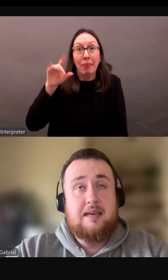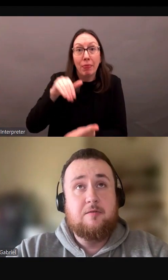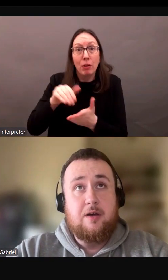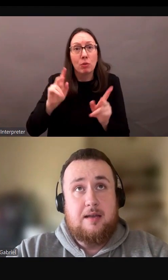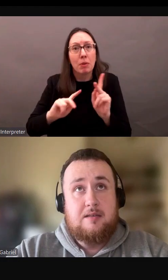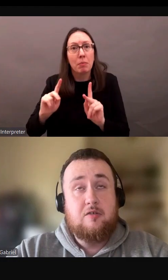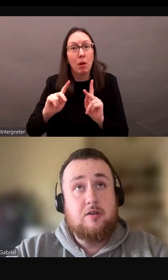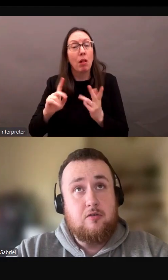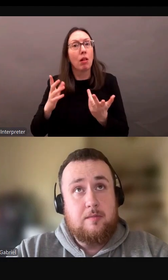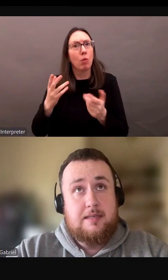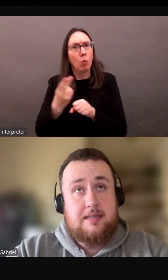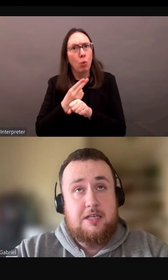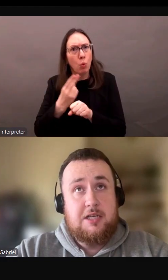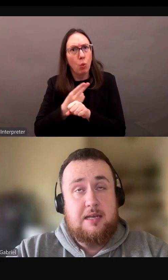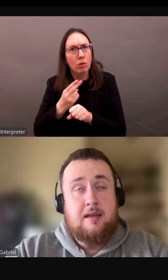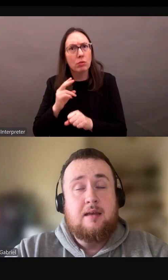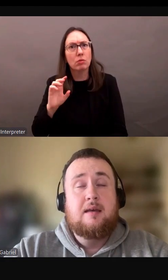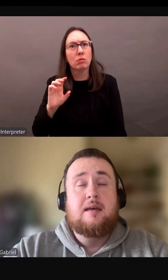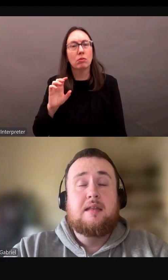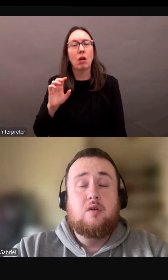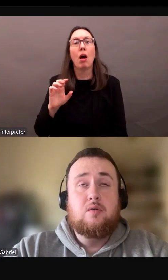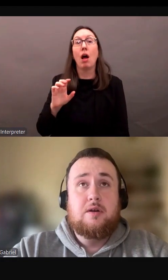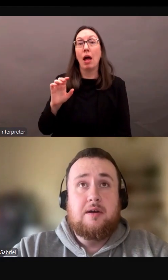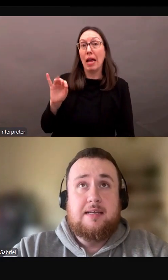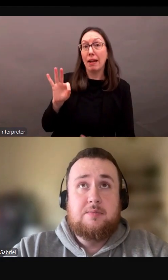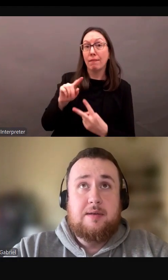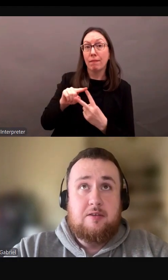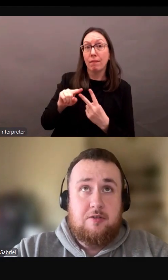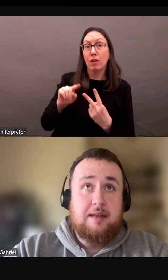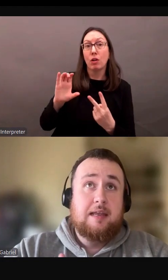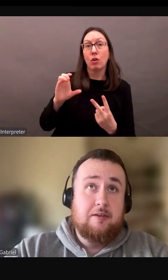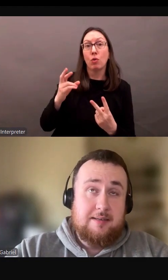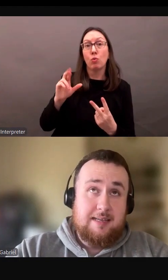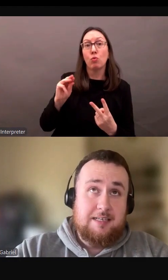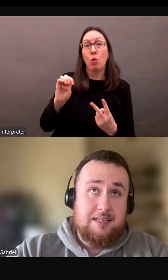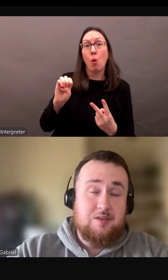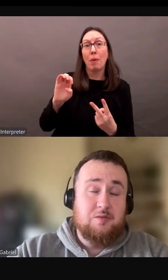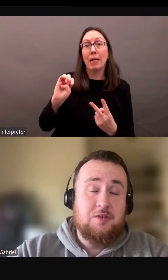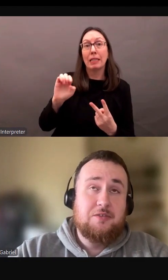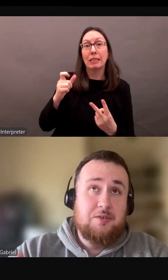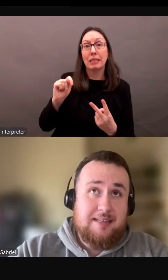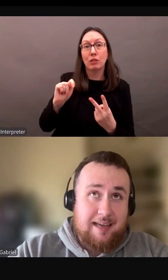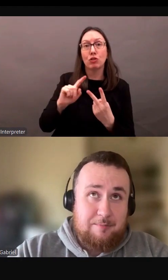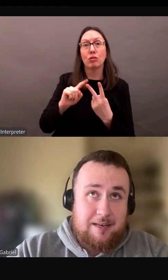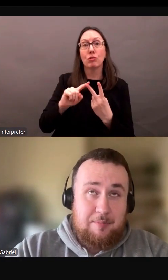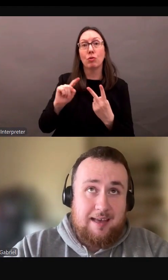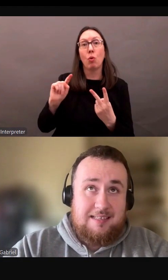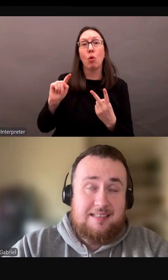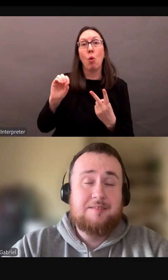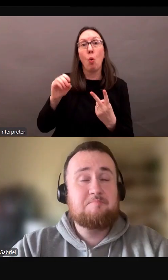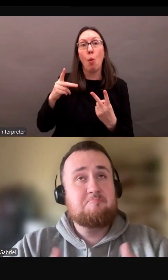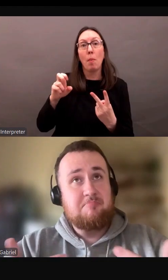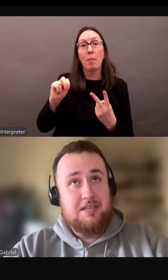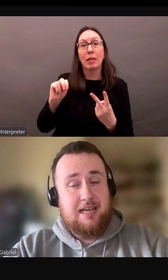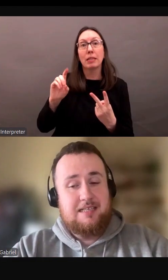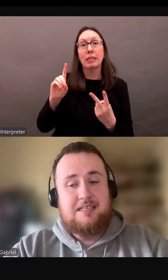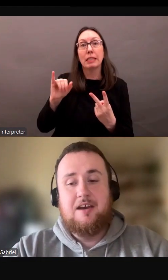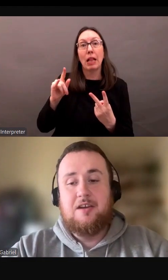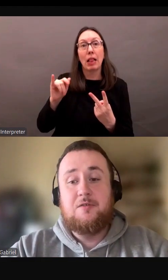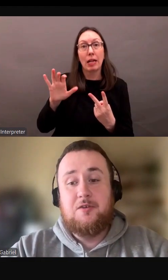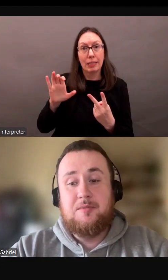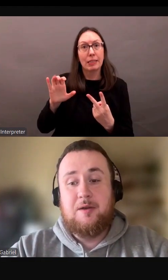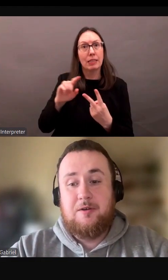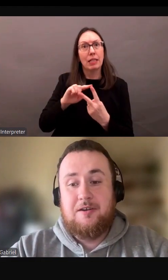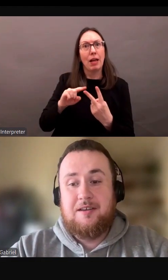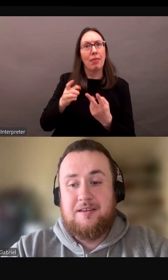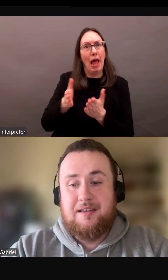Dyslexic font or the Chrome extension, the owner asked me to create their extension. So if you've used that in the past, chances are you've